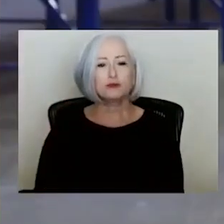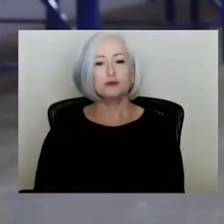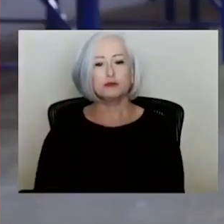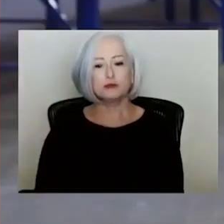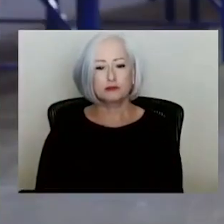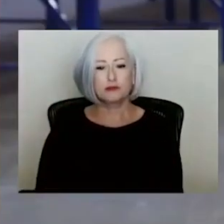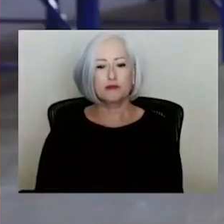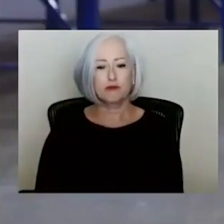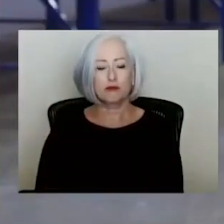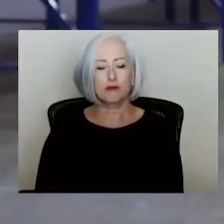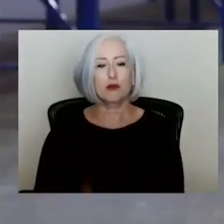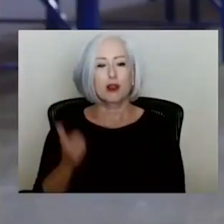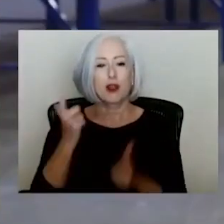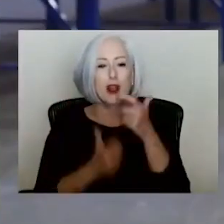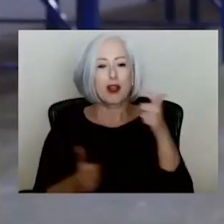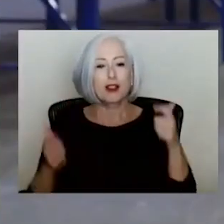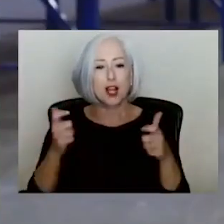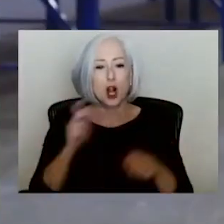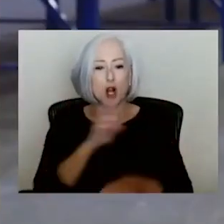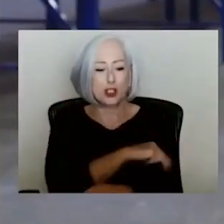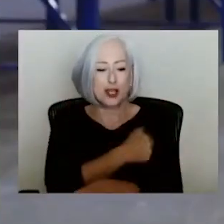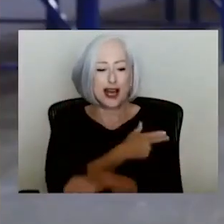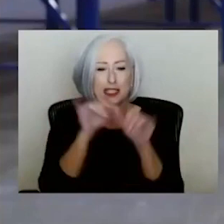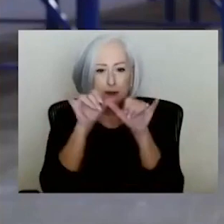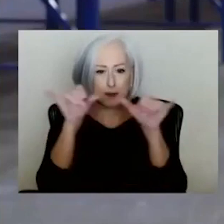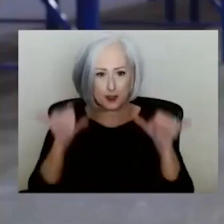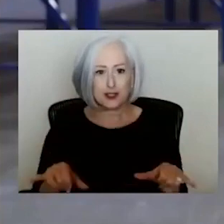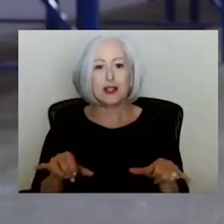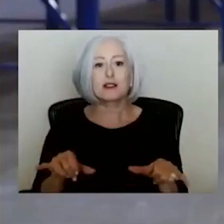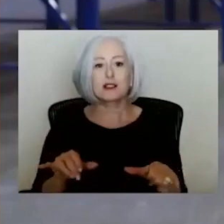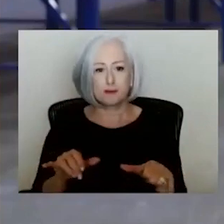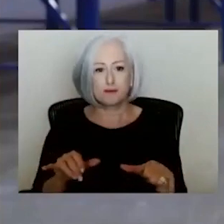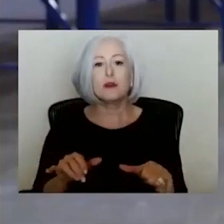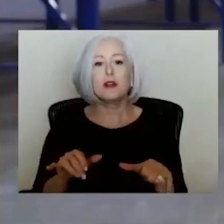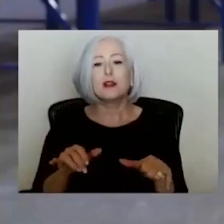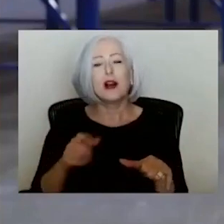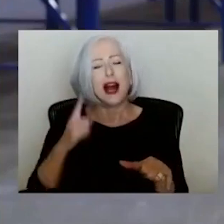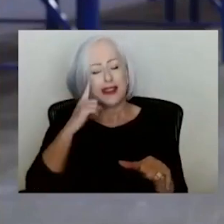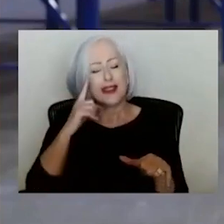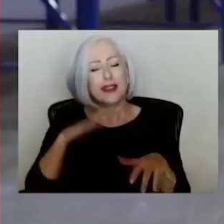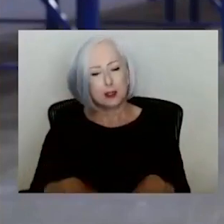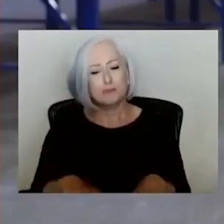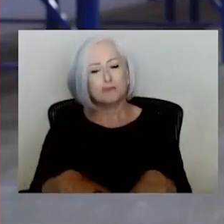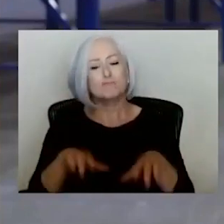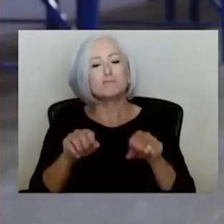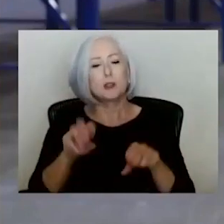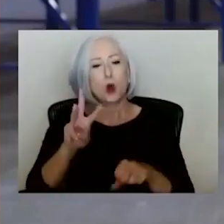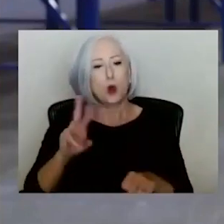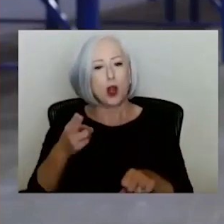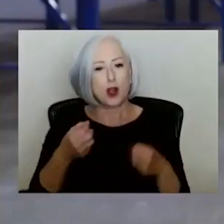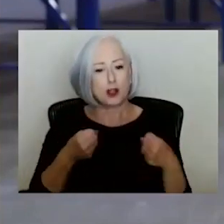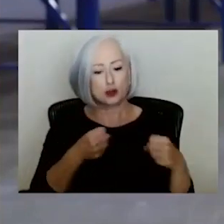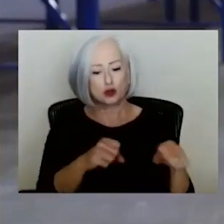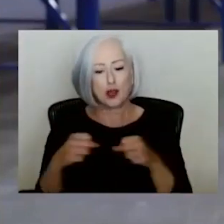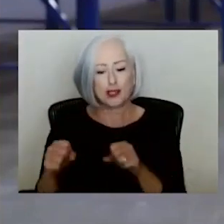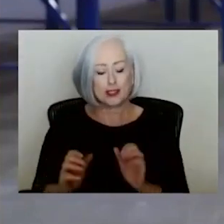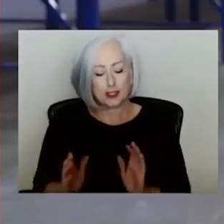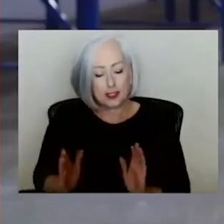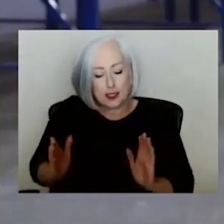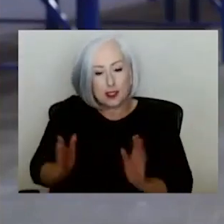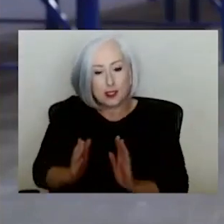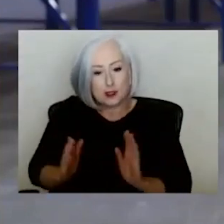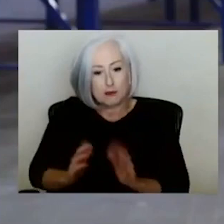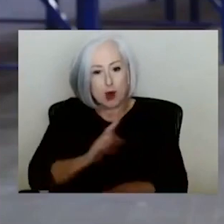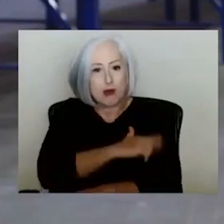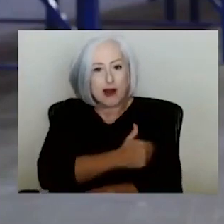large organizations are taking on a warehouse strategy. For smaller organizations, it's probably not